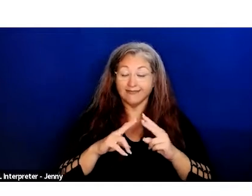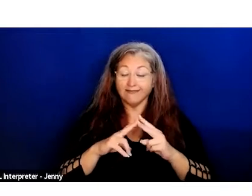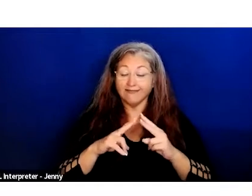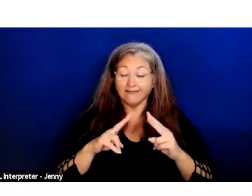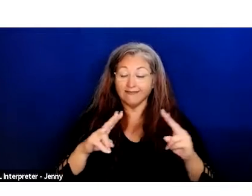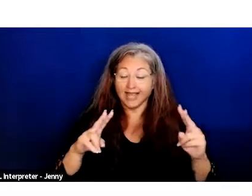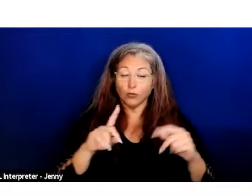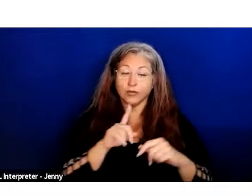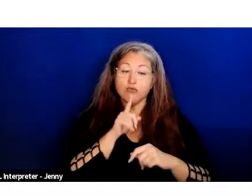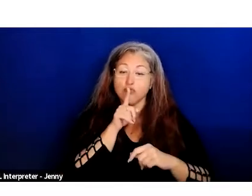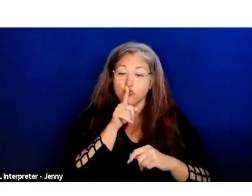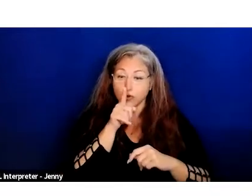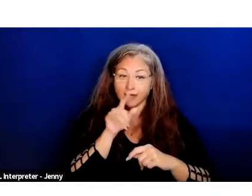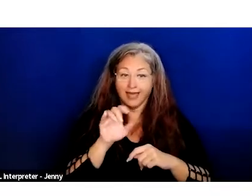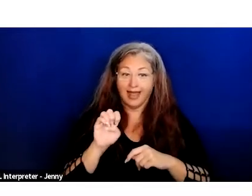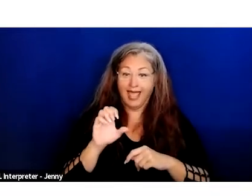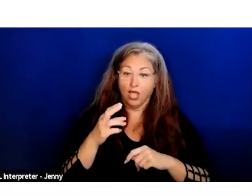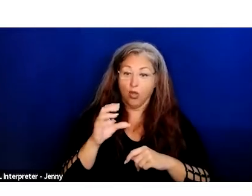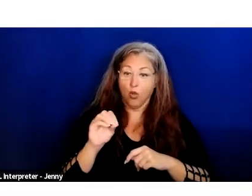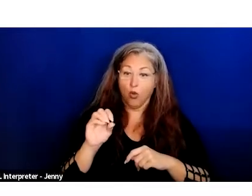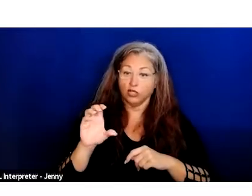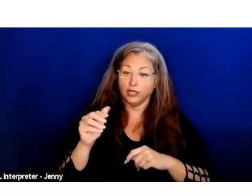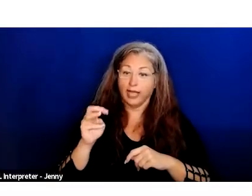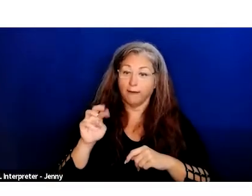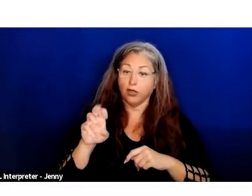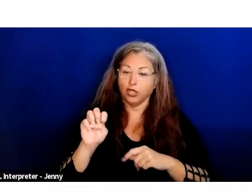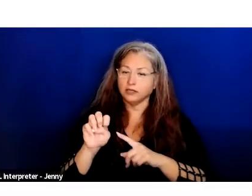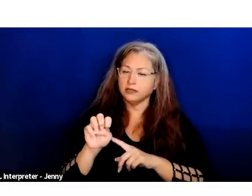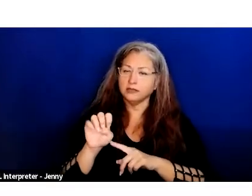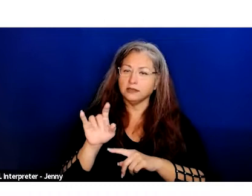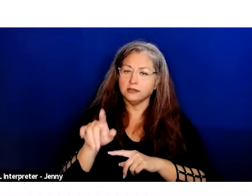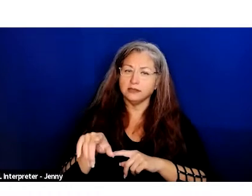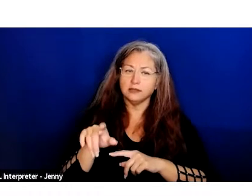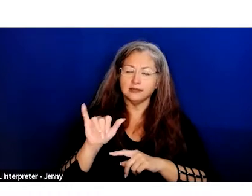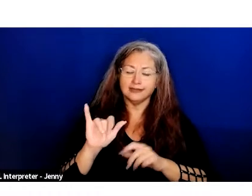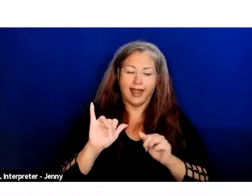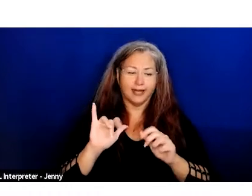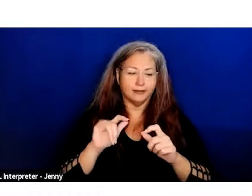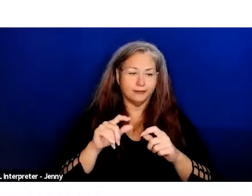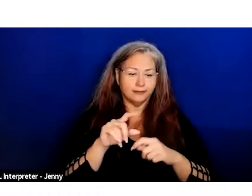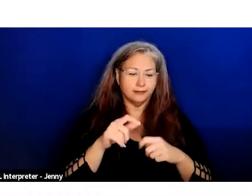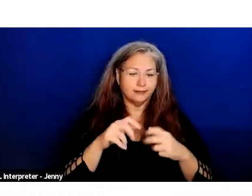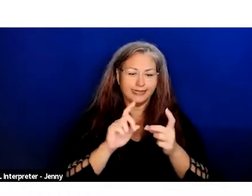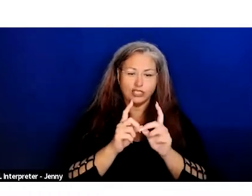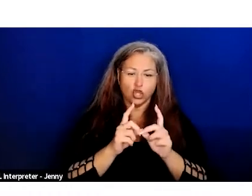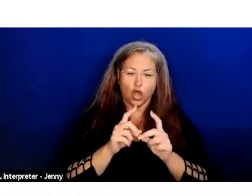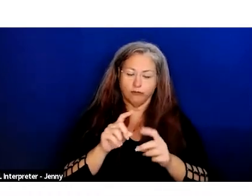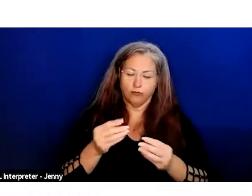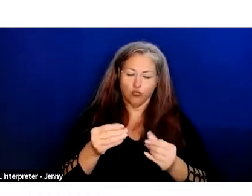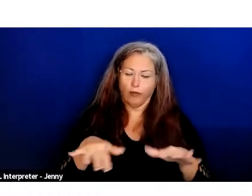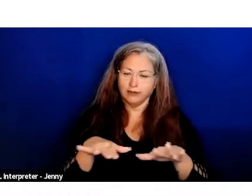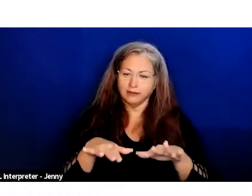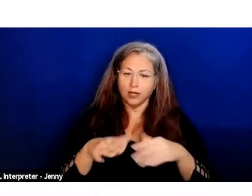right? The echo chambers are the kind of the digital real estate that you're in. The message that you put